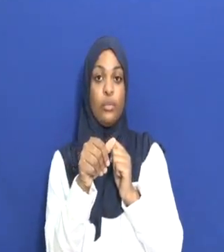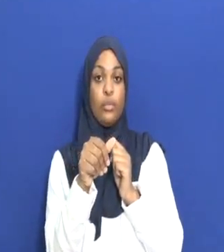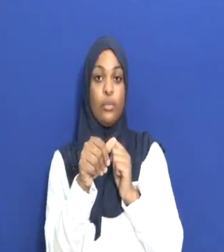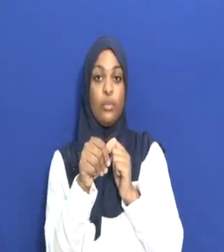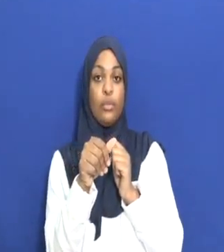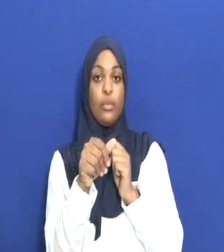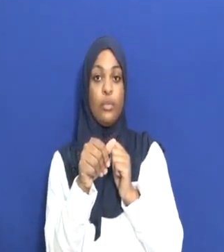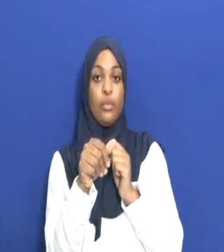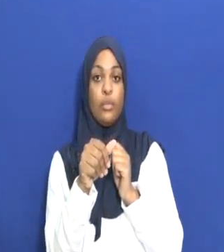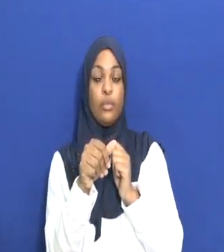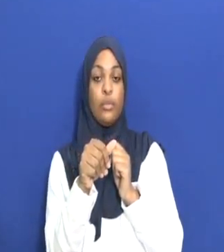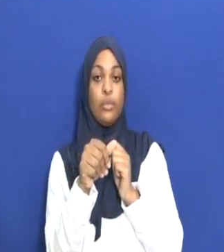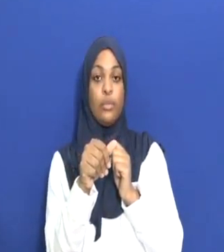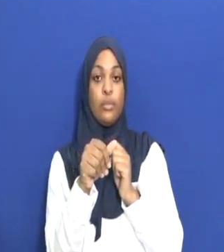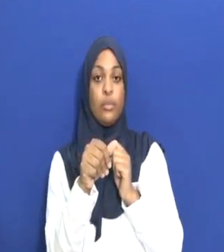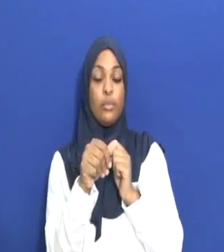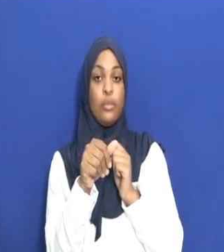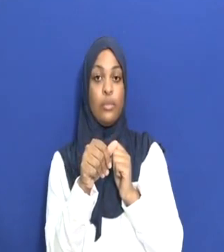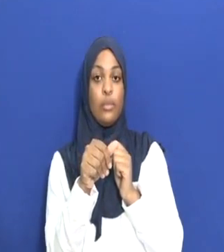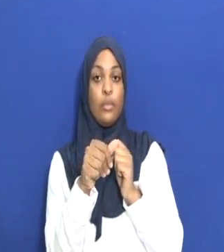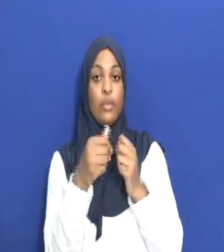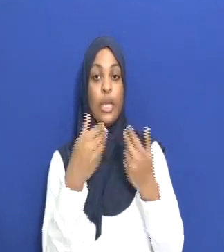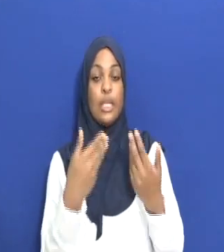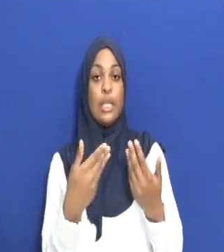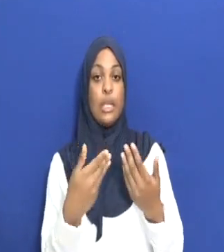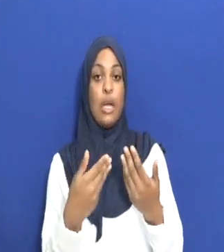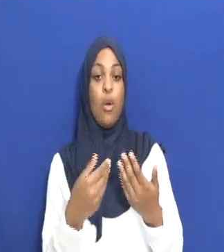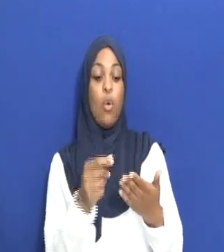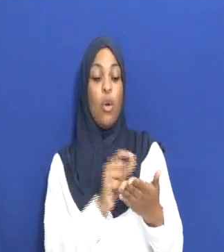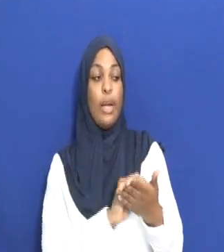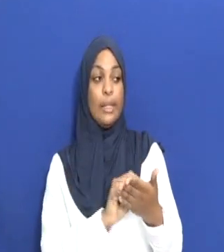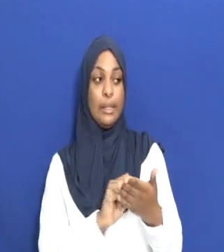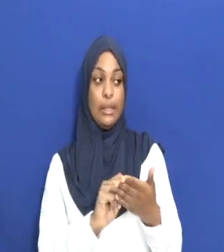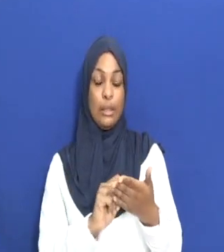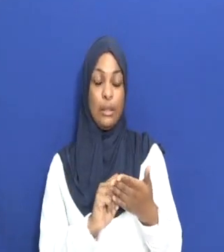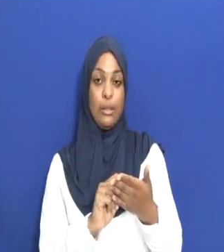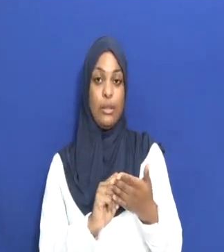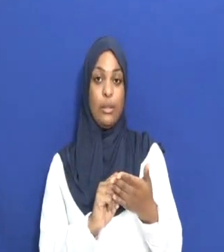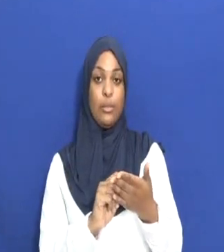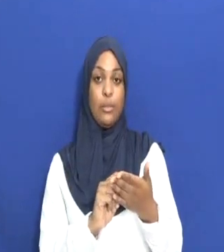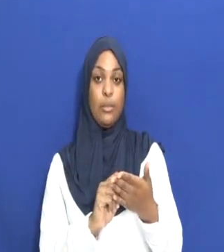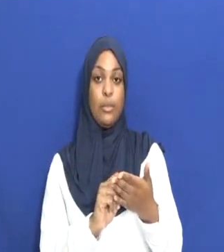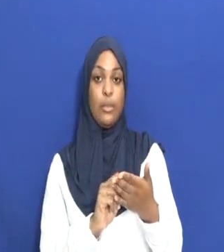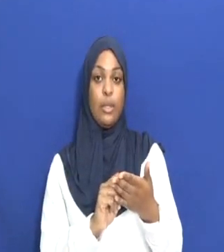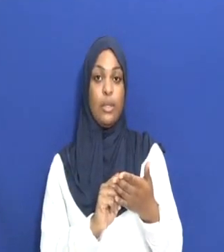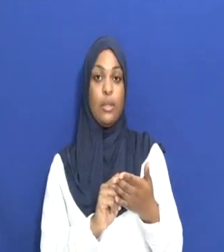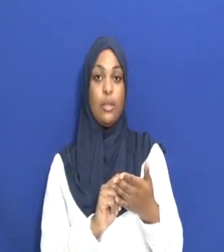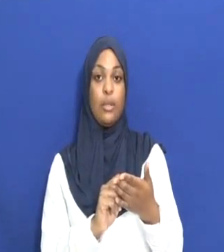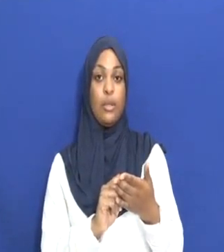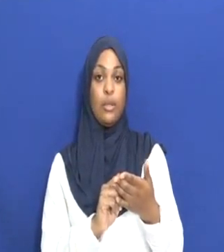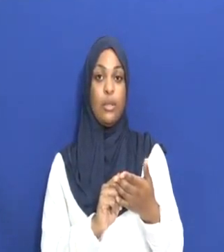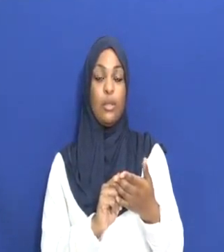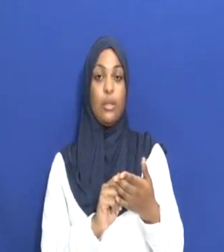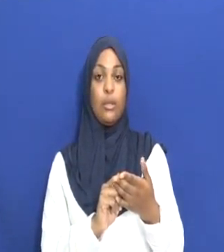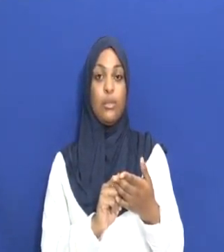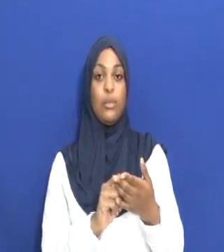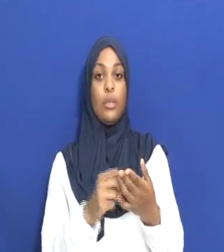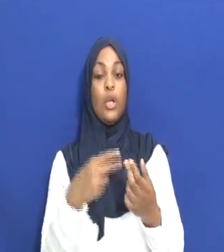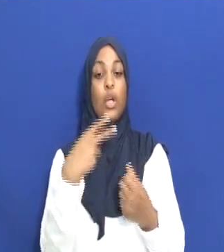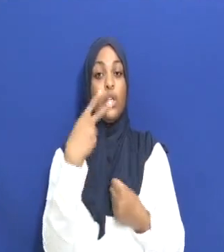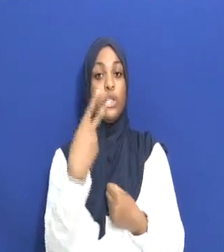2 times. We write here, it multiplies 2 times. It